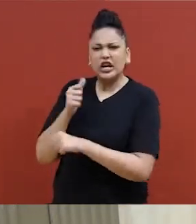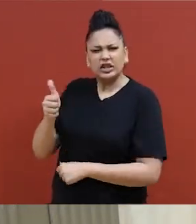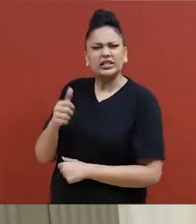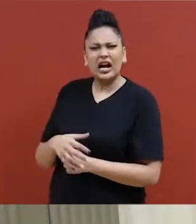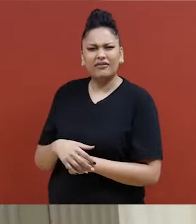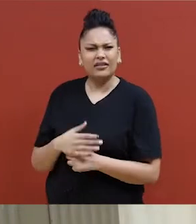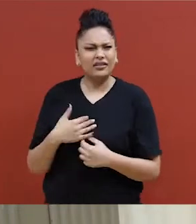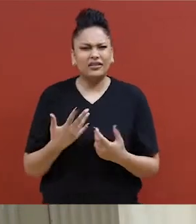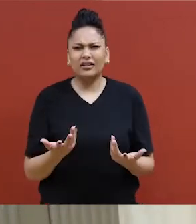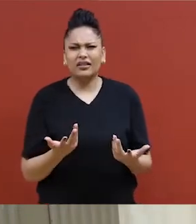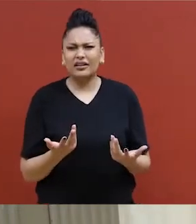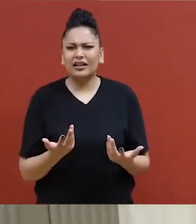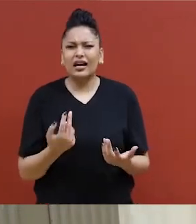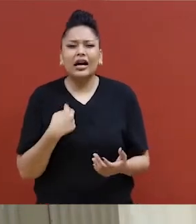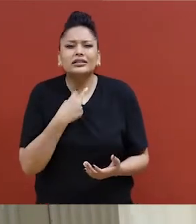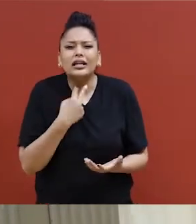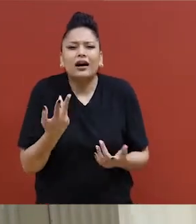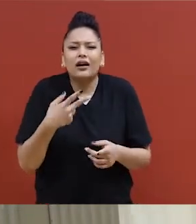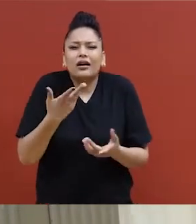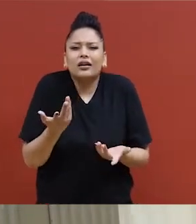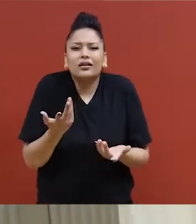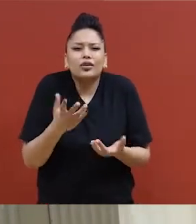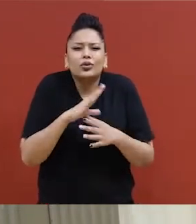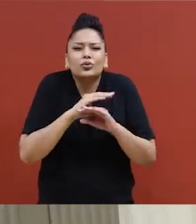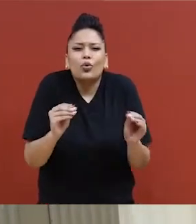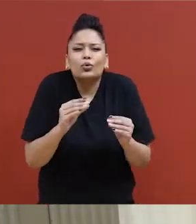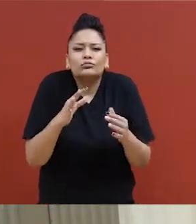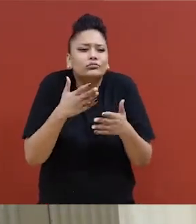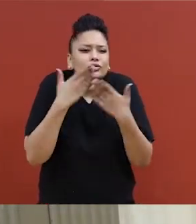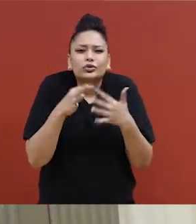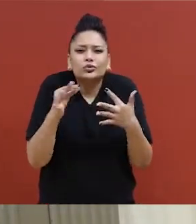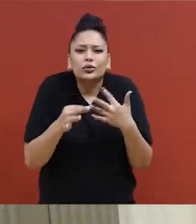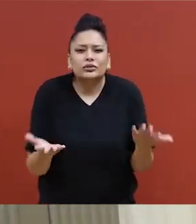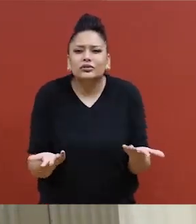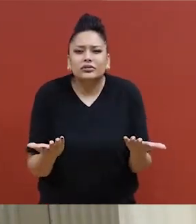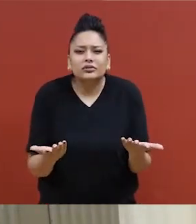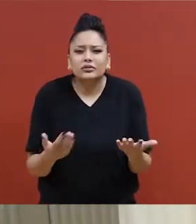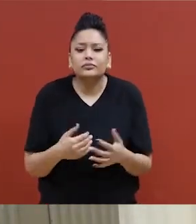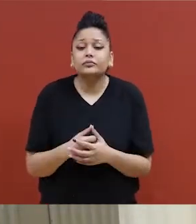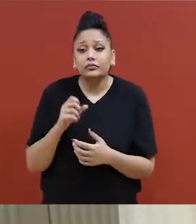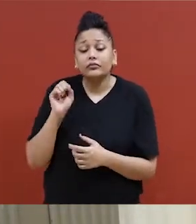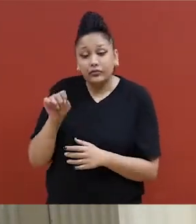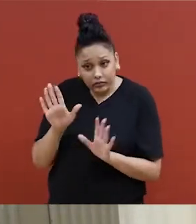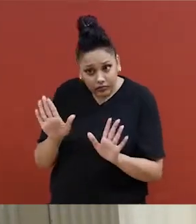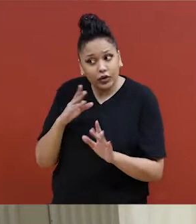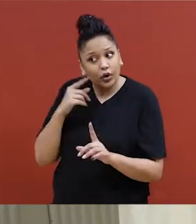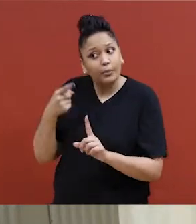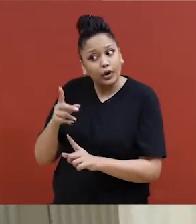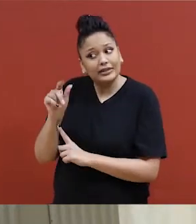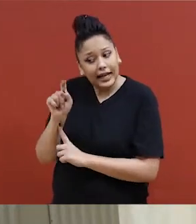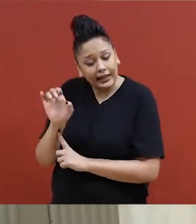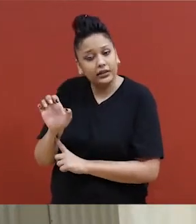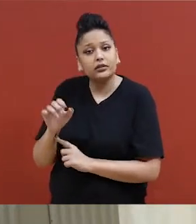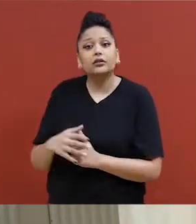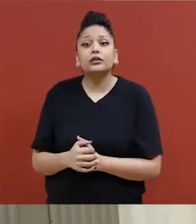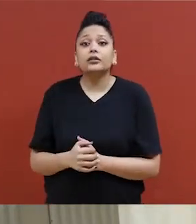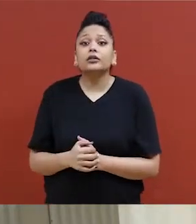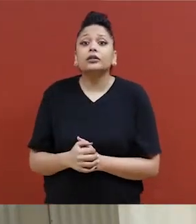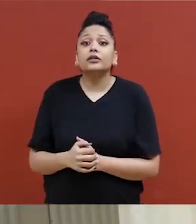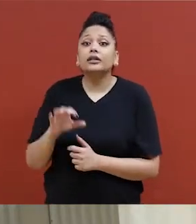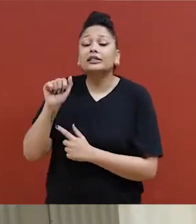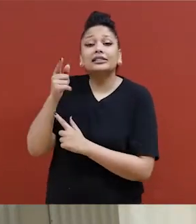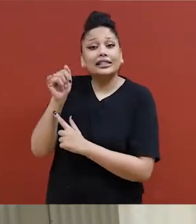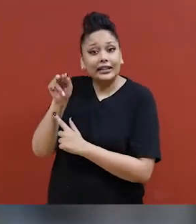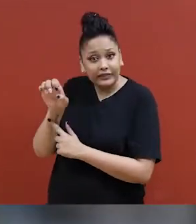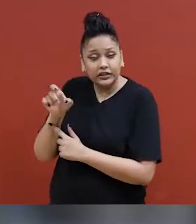if we don't. And I think you really captured that, Katie. So thank you. How about you, Steph? I remember also